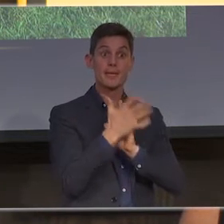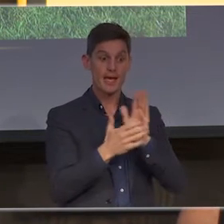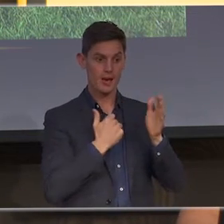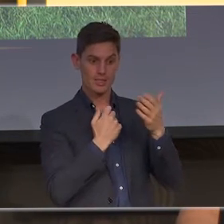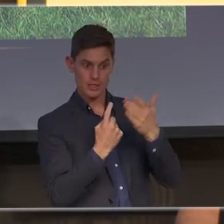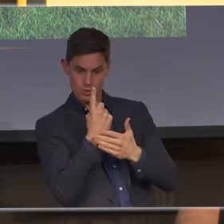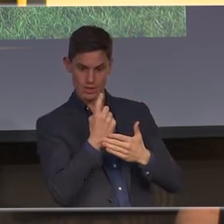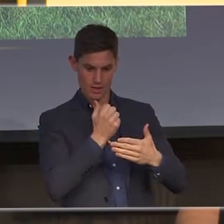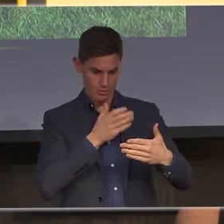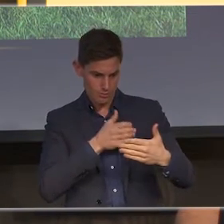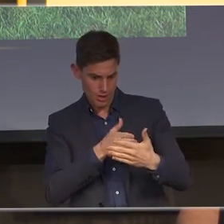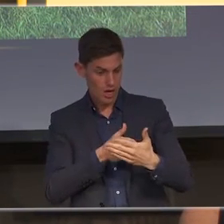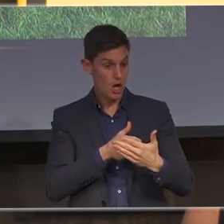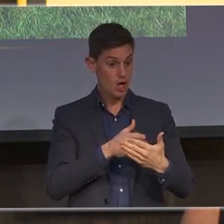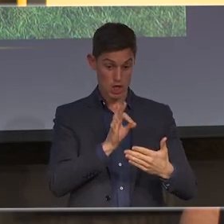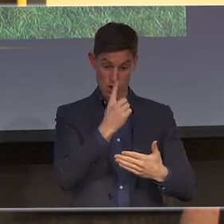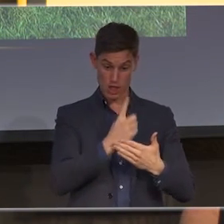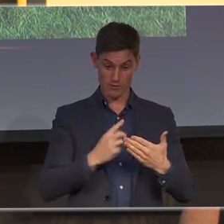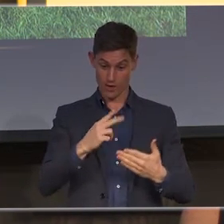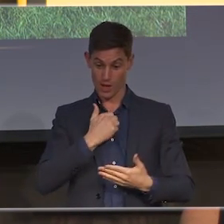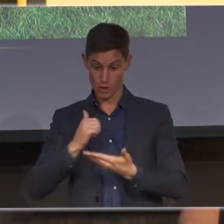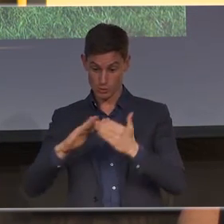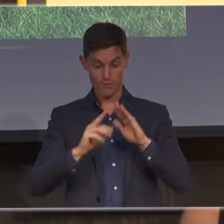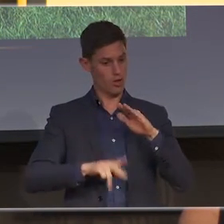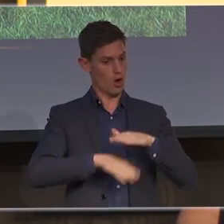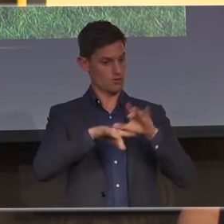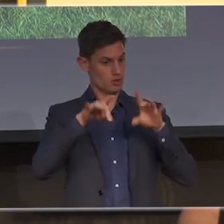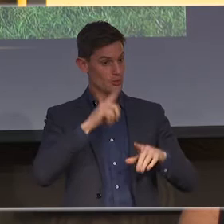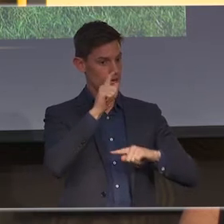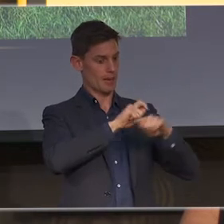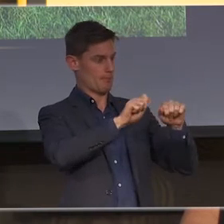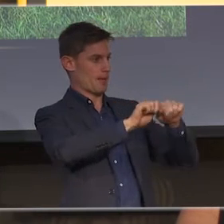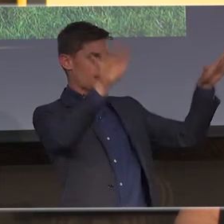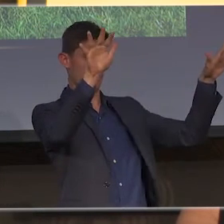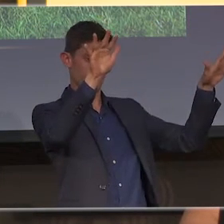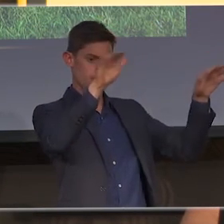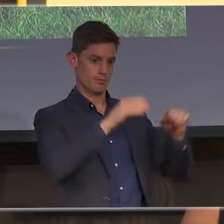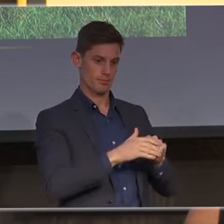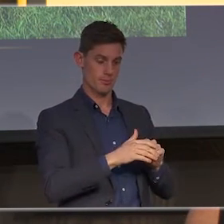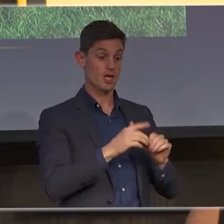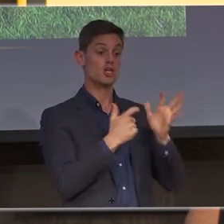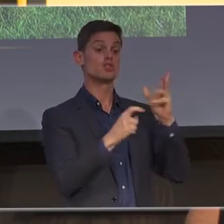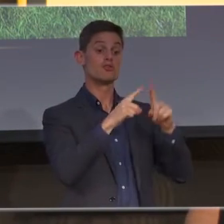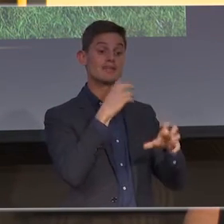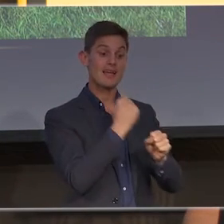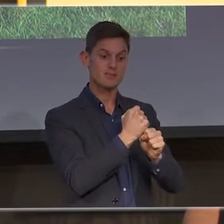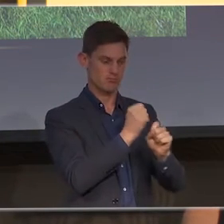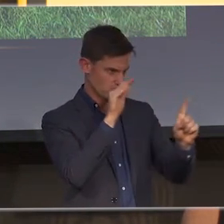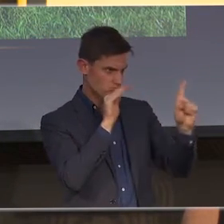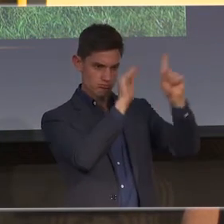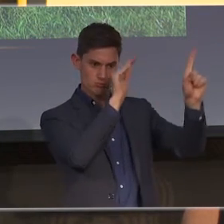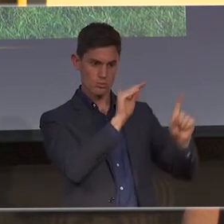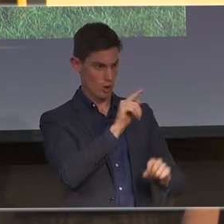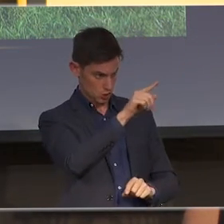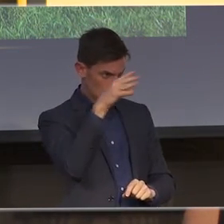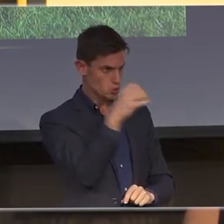the issues of Australia, would get some mainstream coverage. It would further put the Rudd government on notice for what we expected